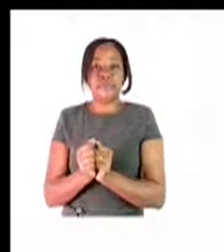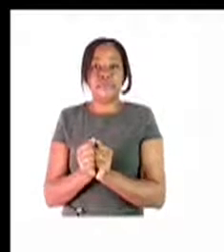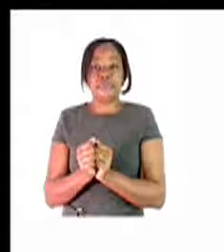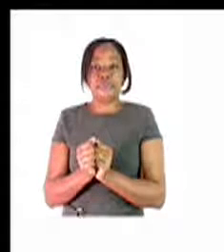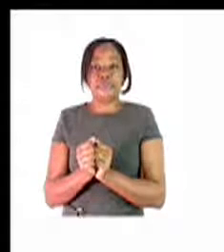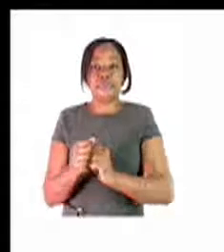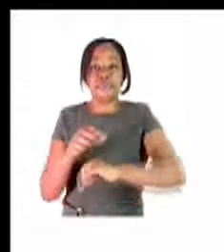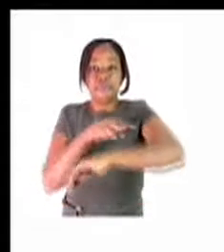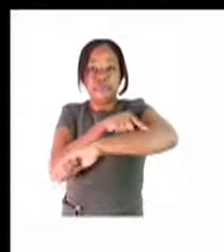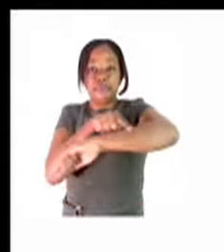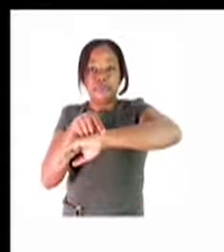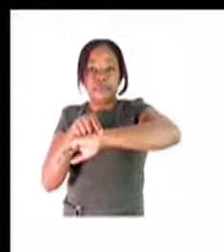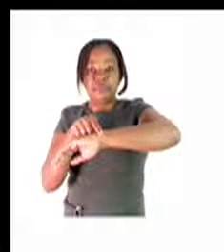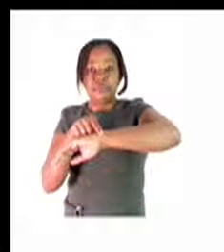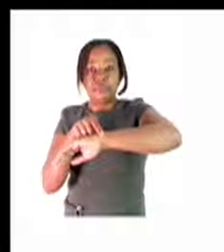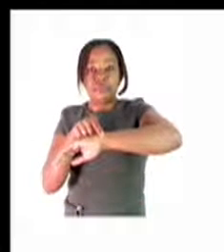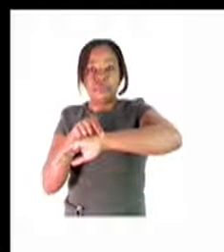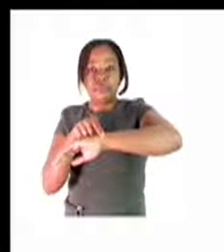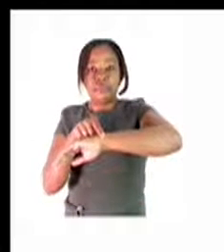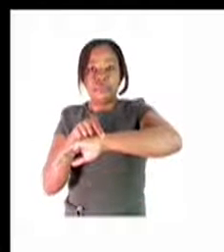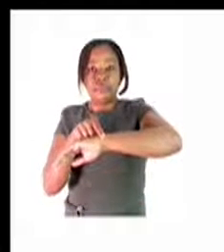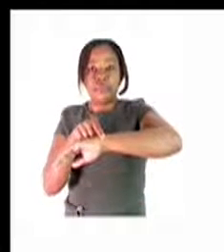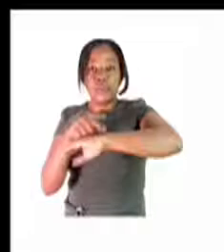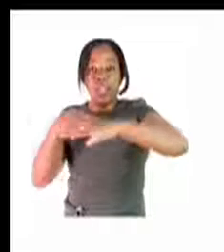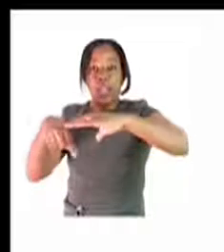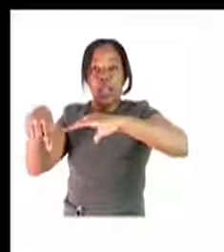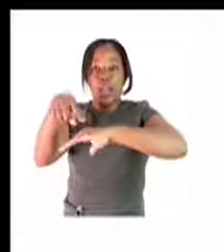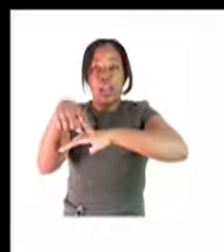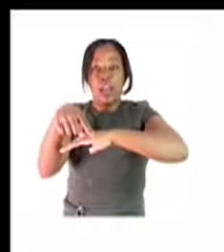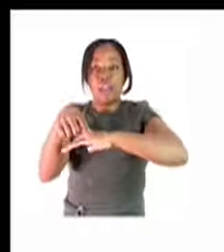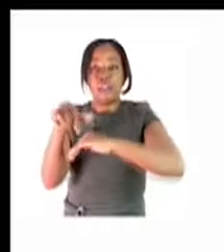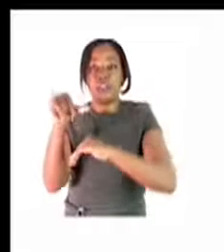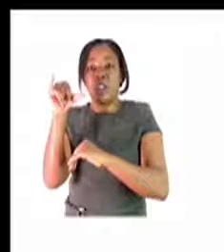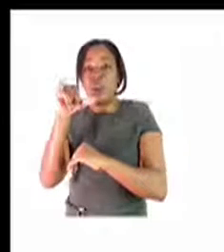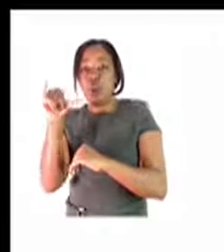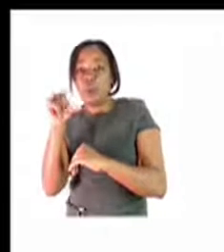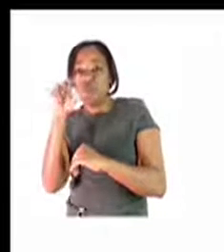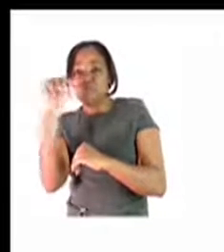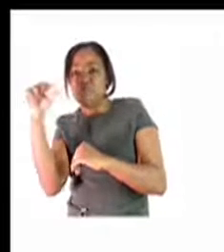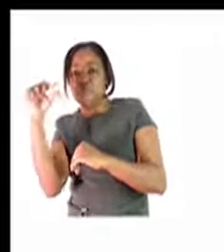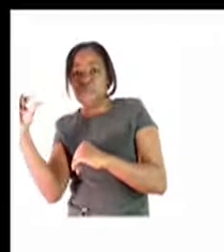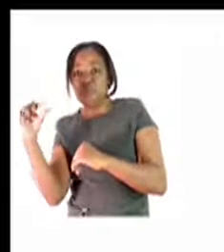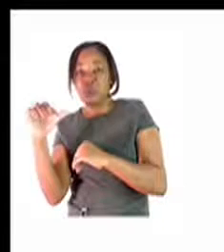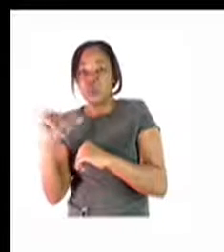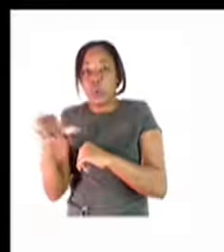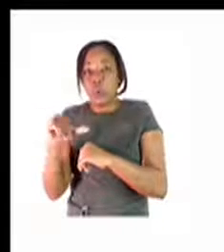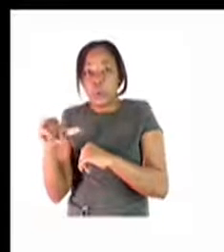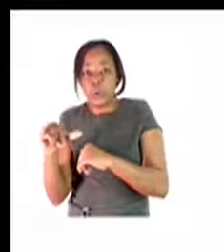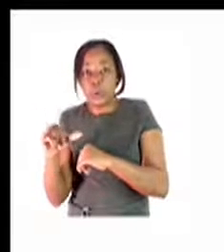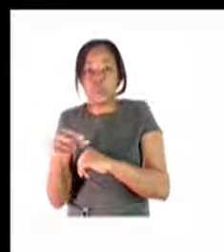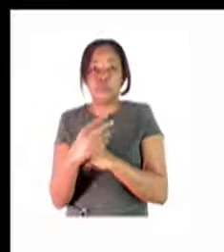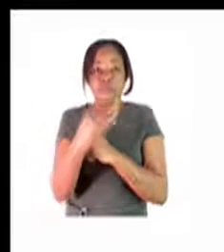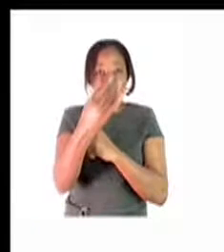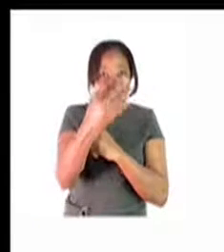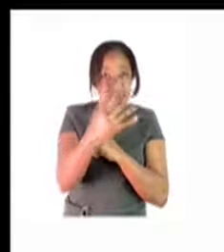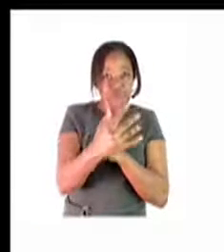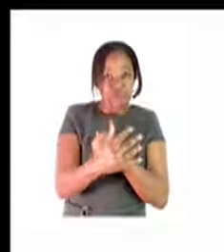I bought a hammer and five screws, shoe, Lisa loves diamonds